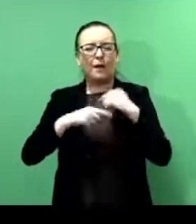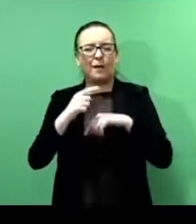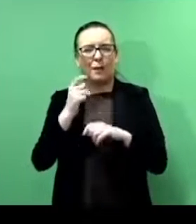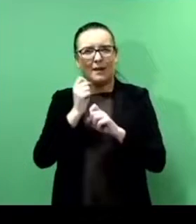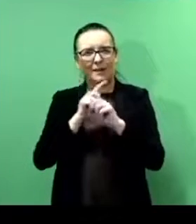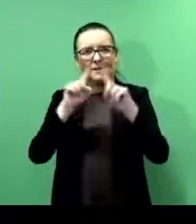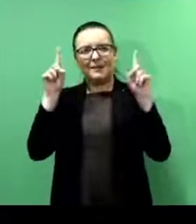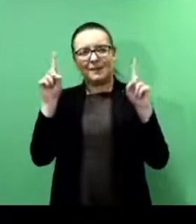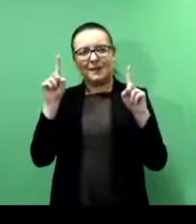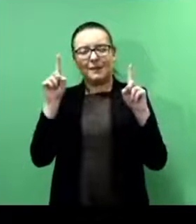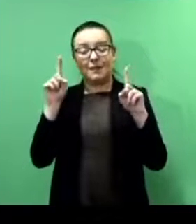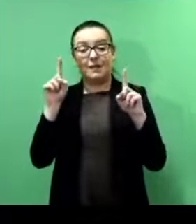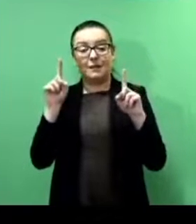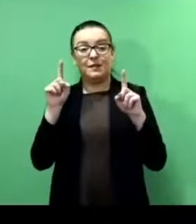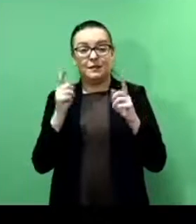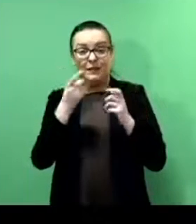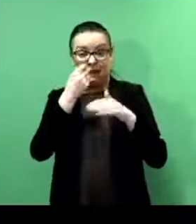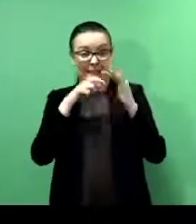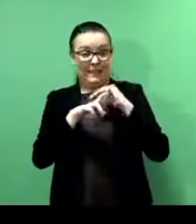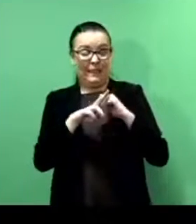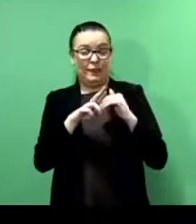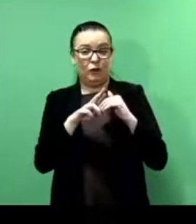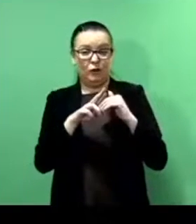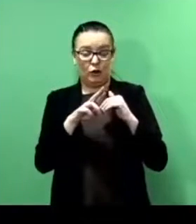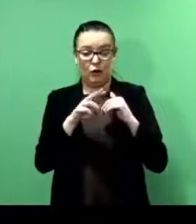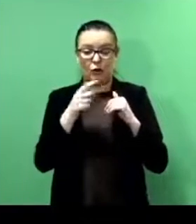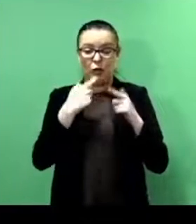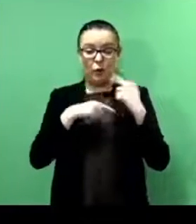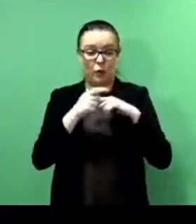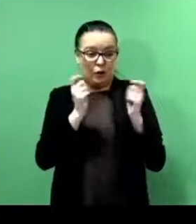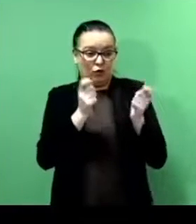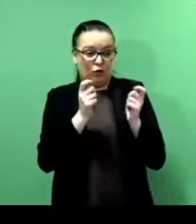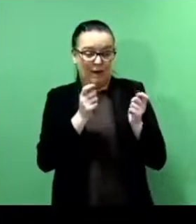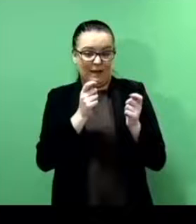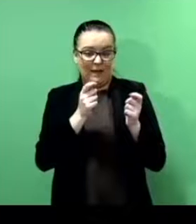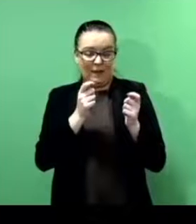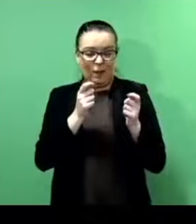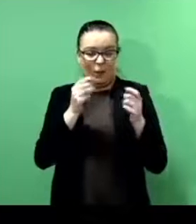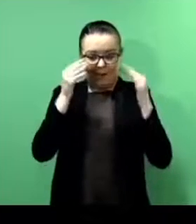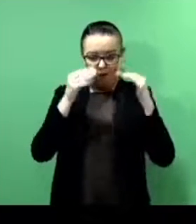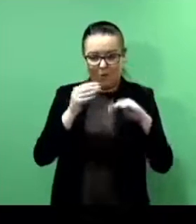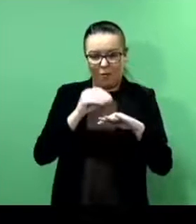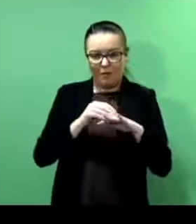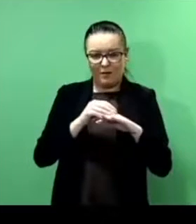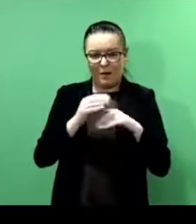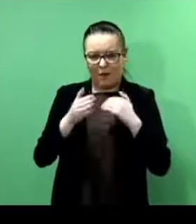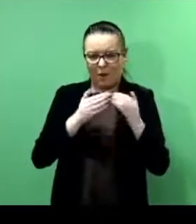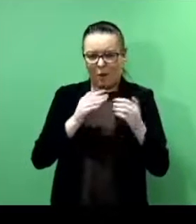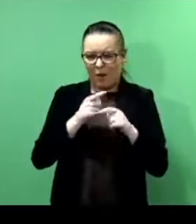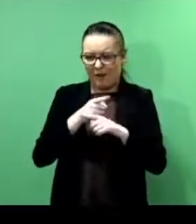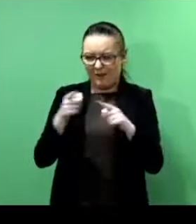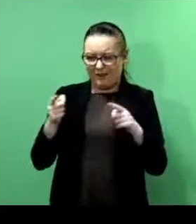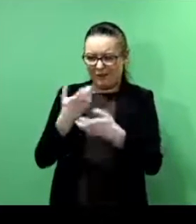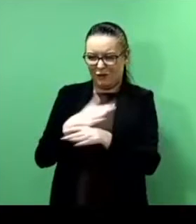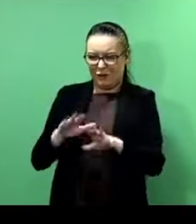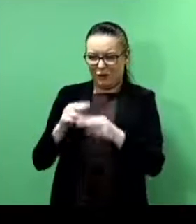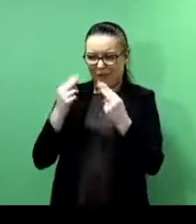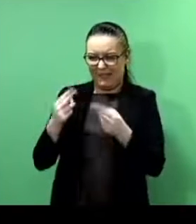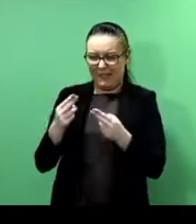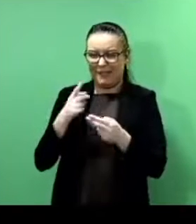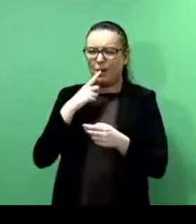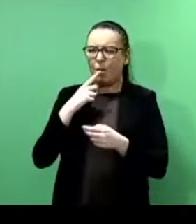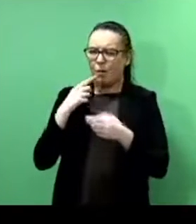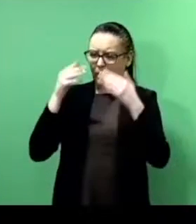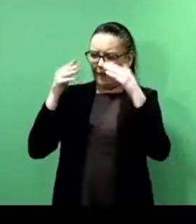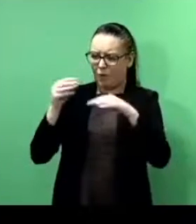as teachers, we're often trained to look at what children need. And we do that with City Connects, but equally we look at what they are good at. What